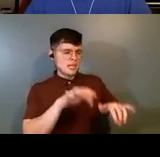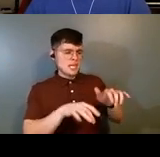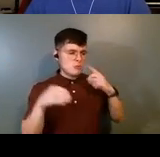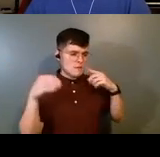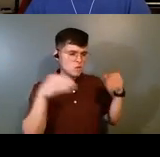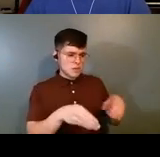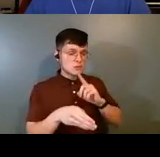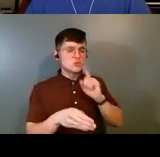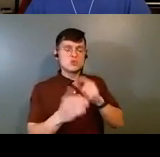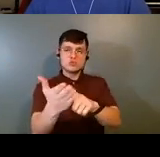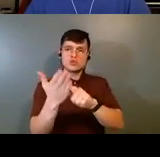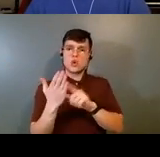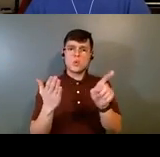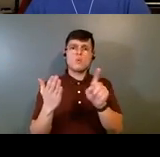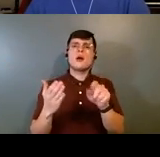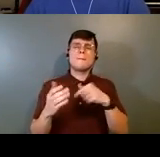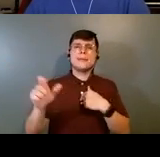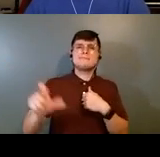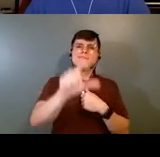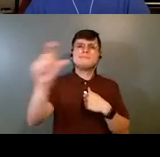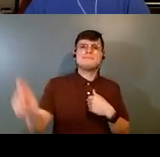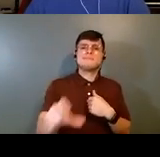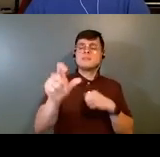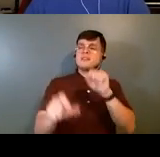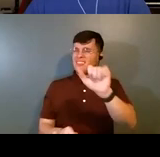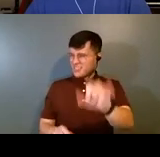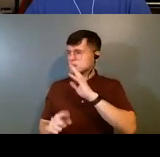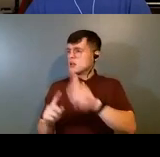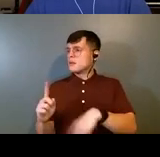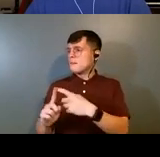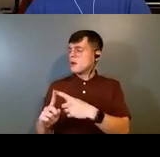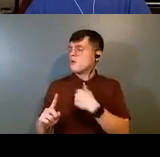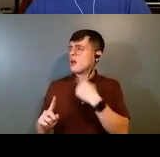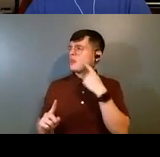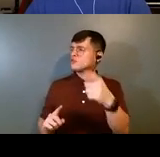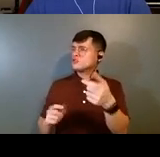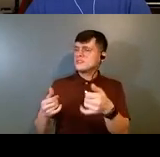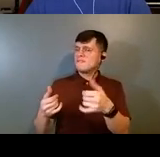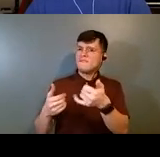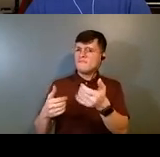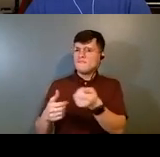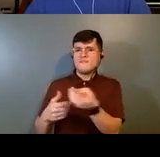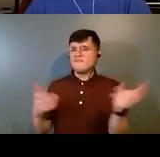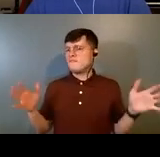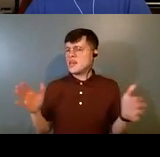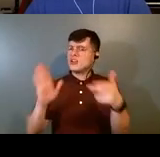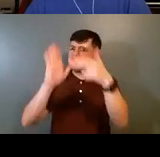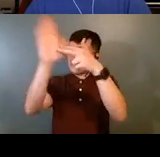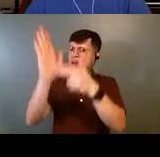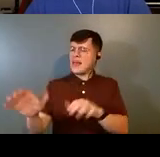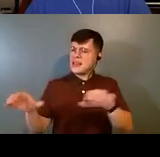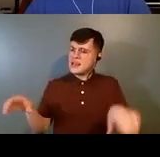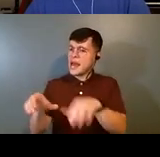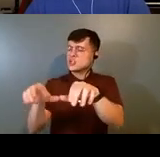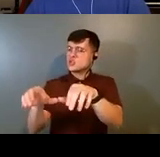user where they are on the page? That's what I was talking about, because I think that she's highlighted a few actionable items and there isn't a focus